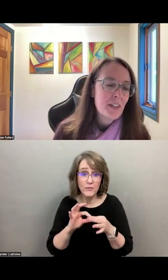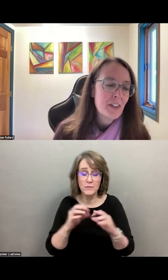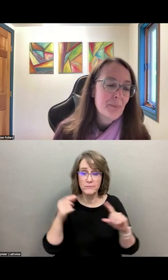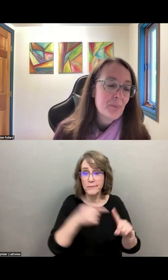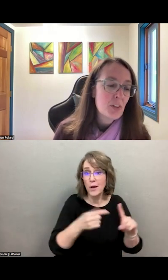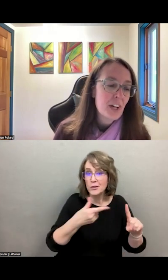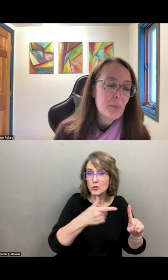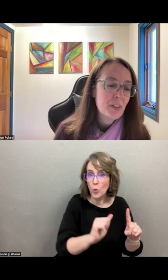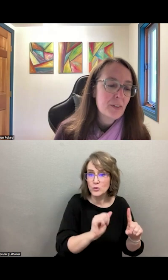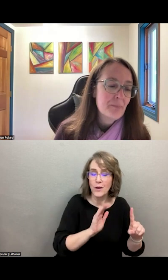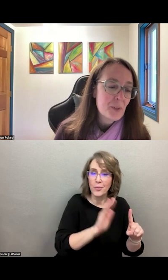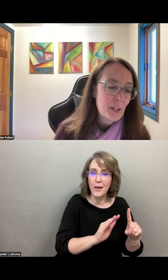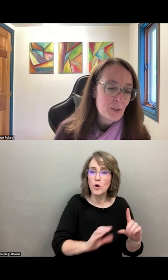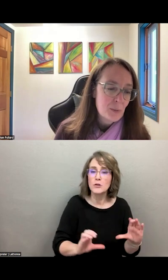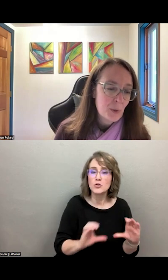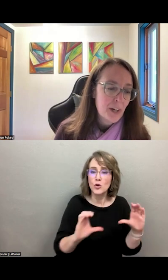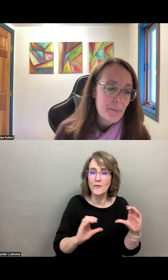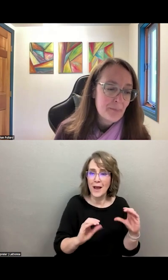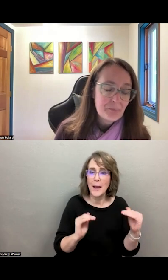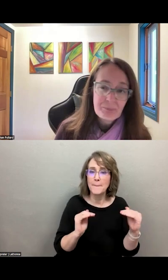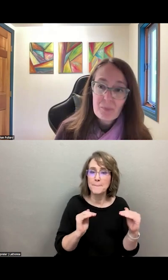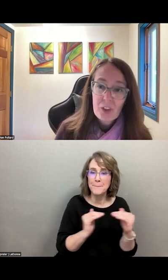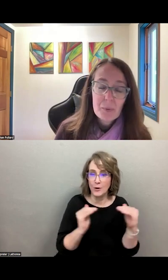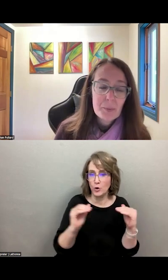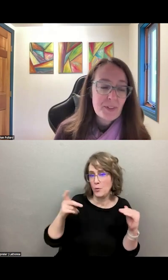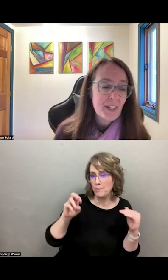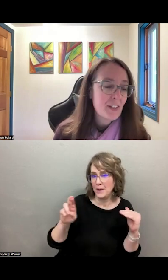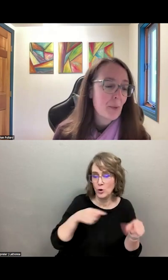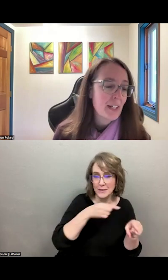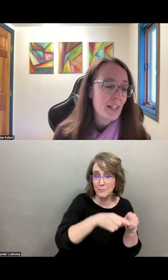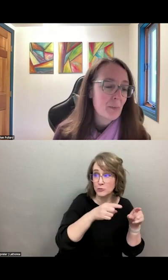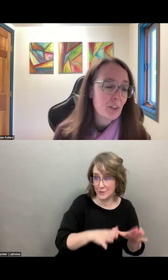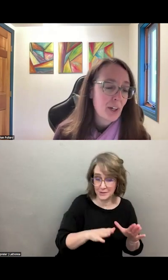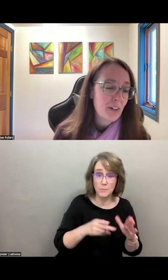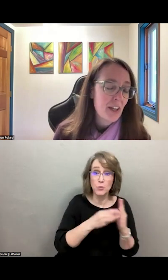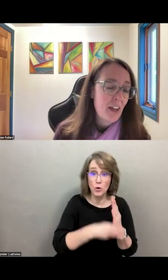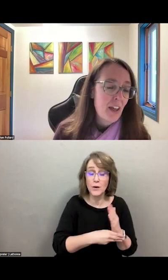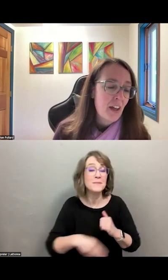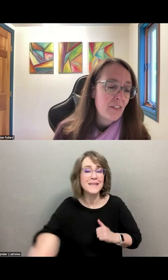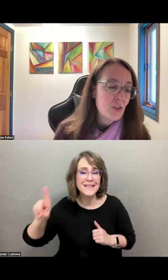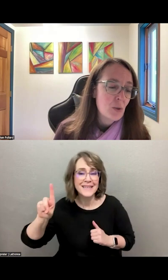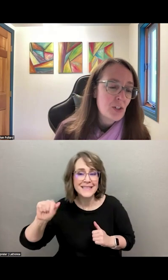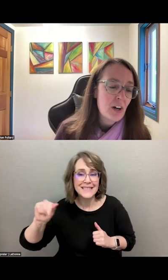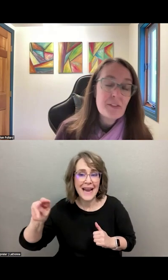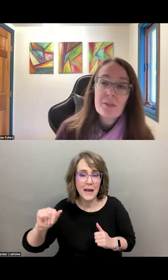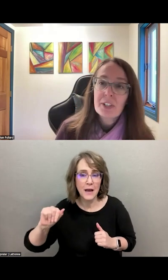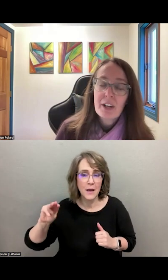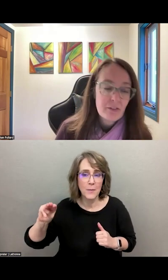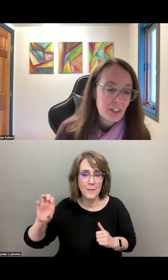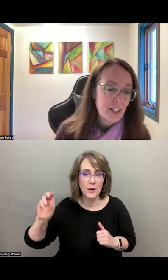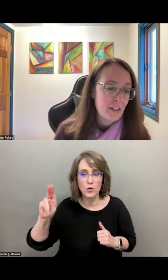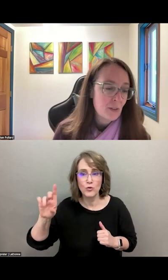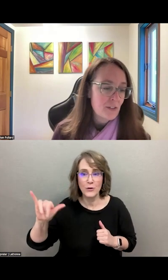Georgia's certified peer specialist program, be presented by Dana McCrary of the Georgia Office